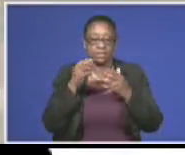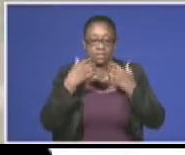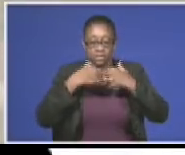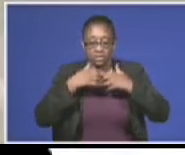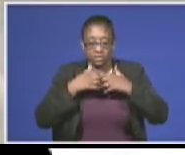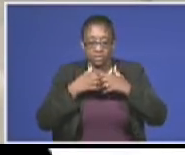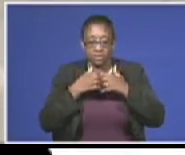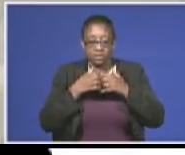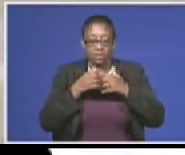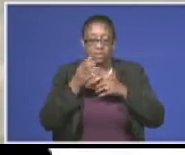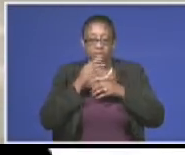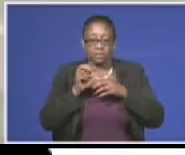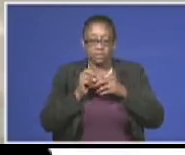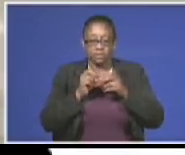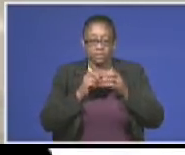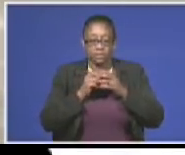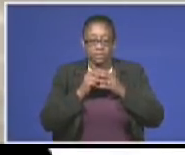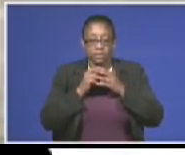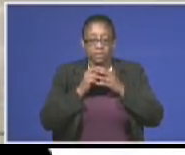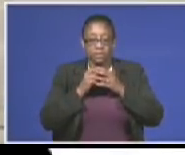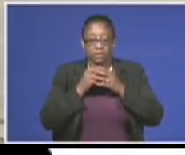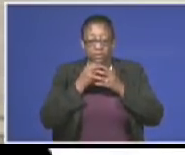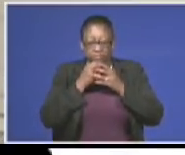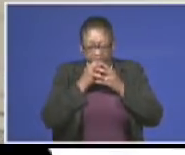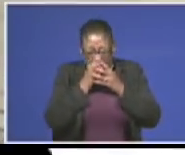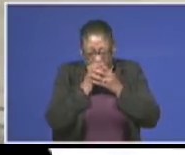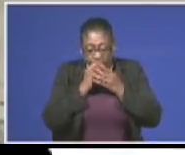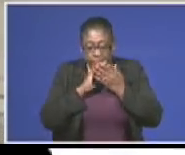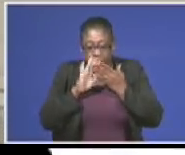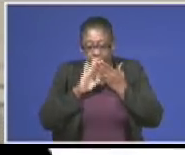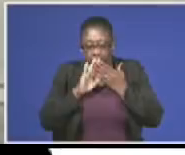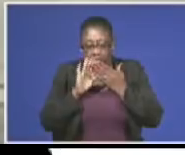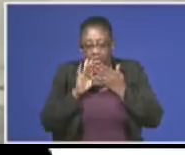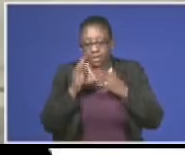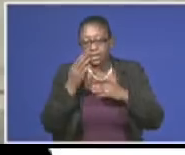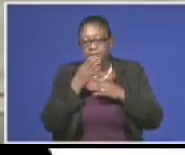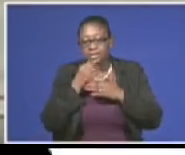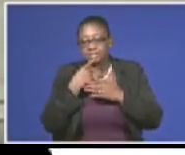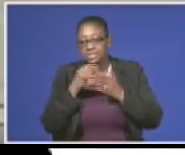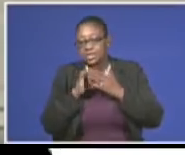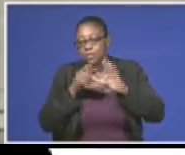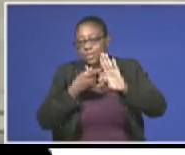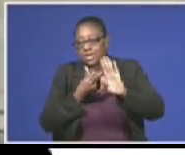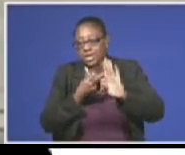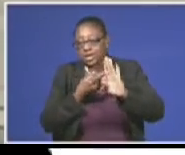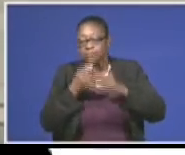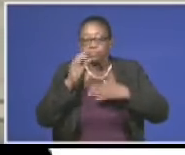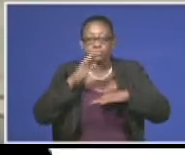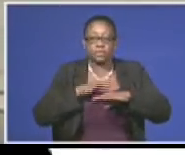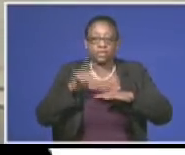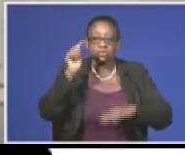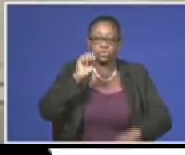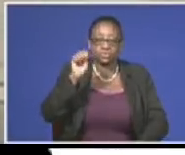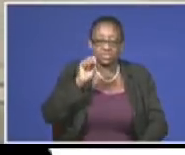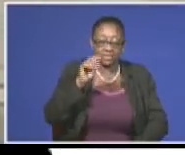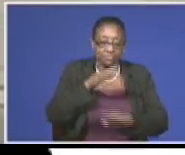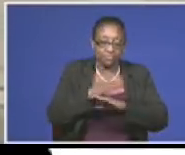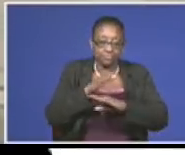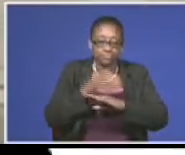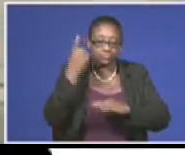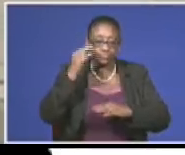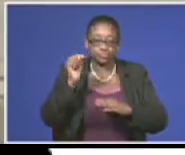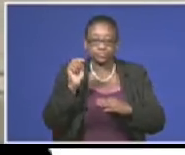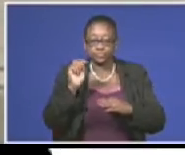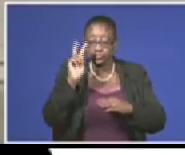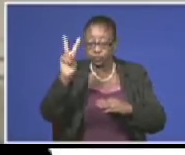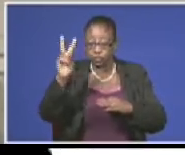says transportation of the 7 generators and 7 engines to the Clifton site will begin Tuesday night around 9 p.m., with 2